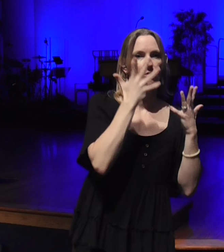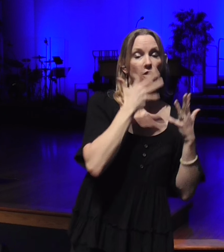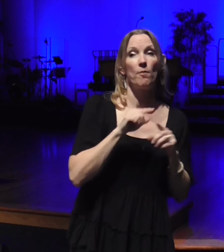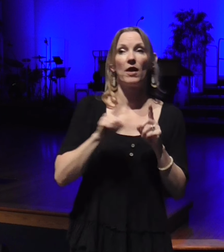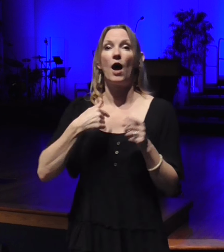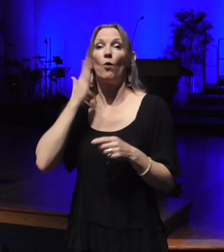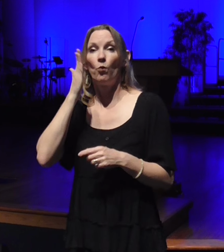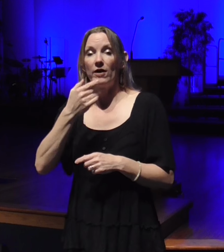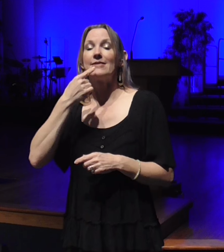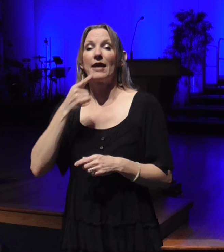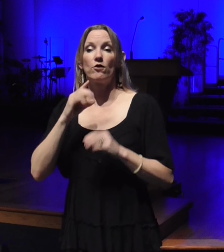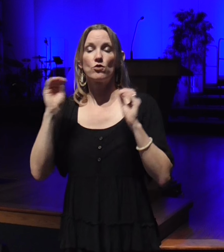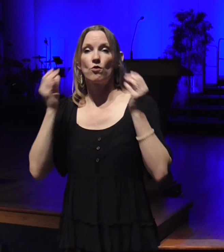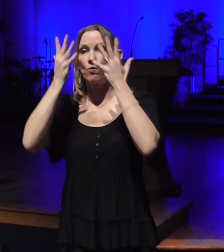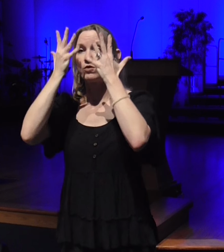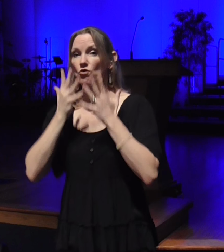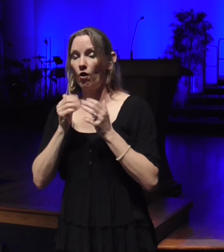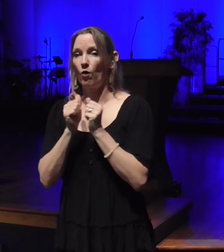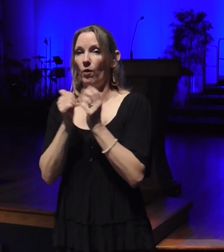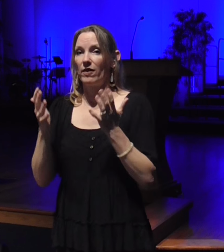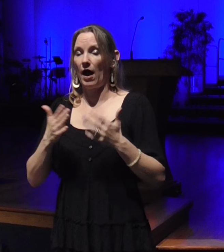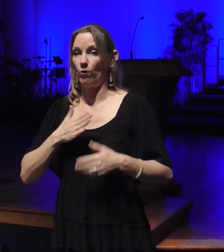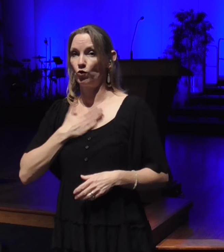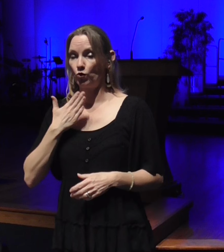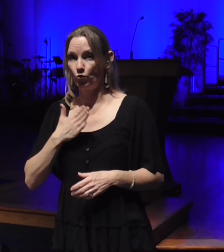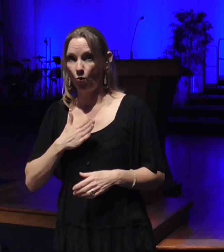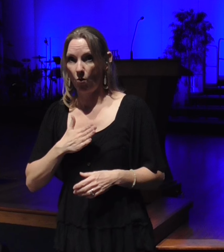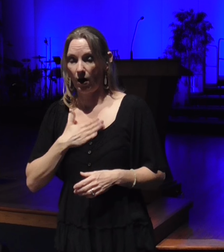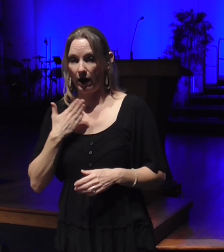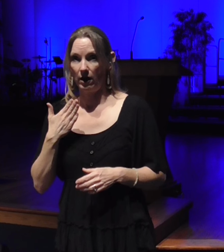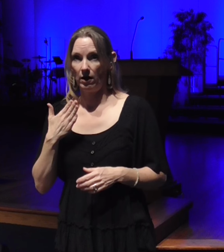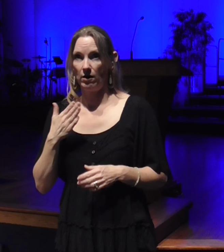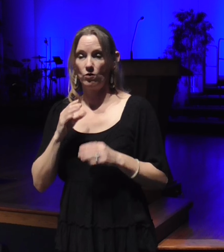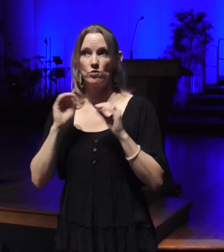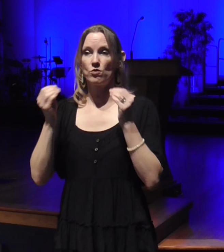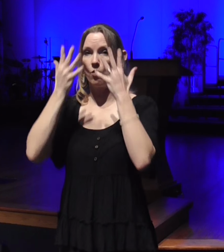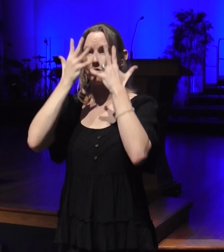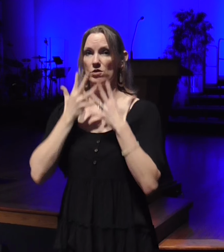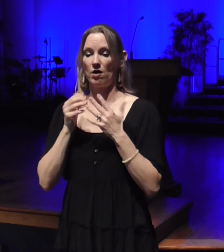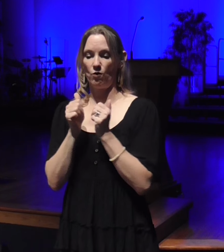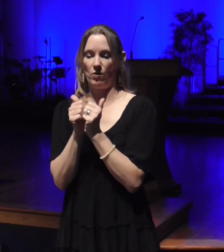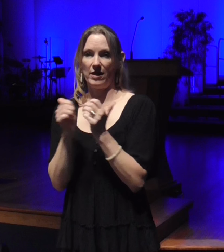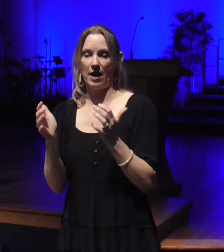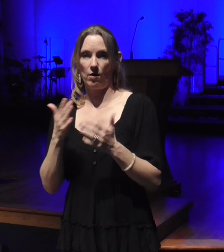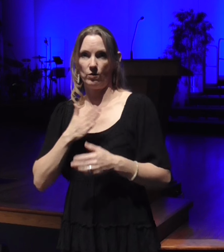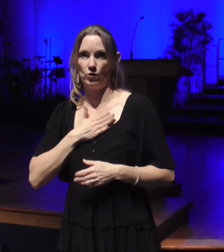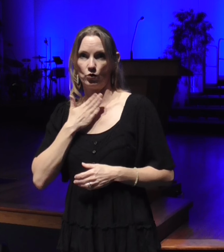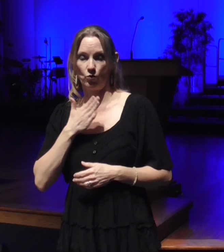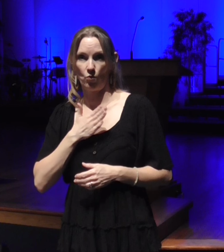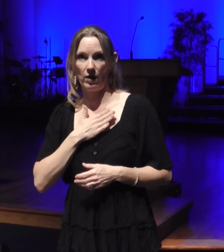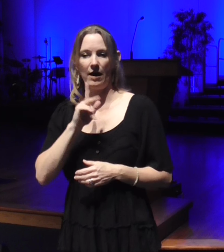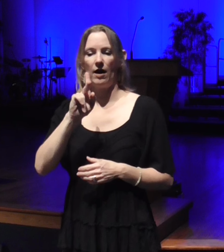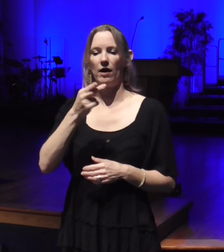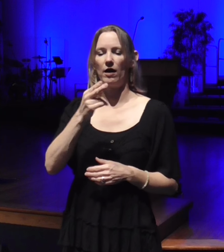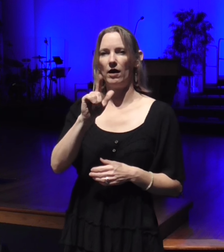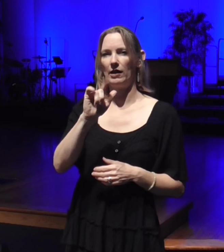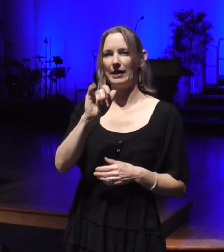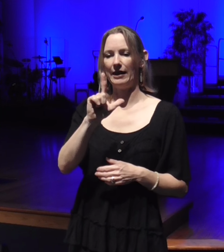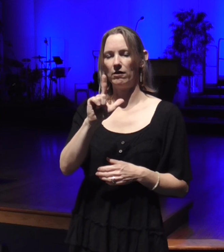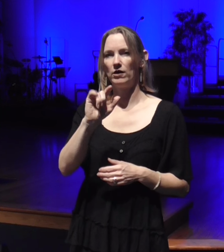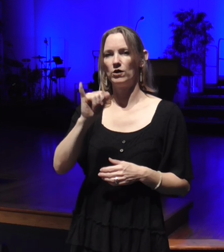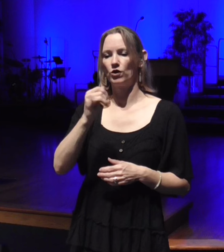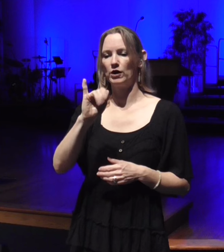no sorrow without joy. There is no sorrow without joy. Khalil Gibran put it